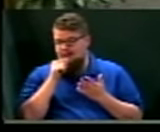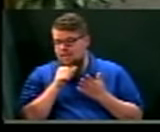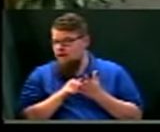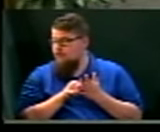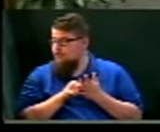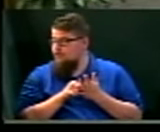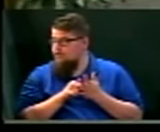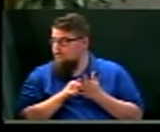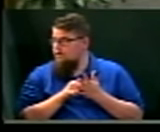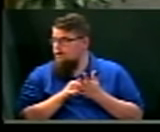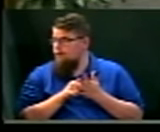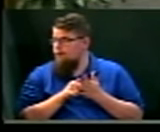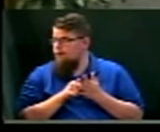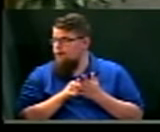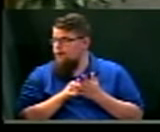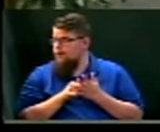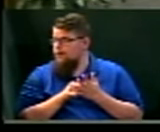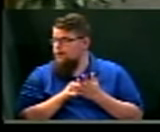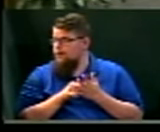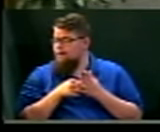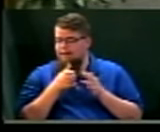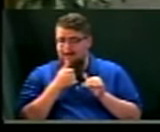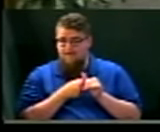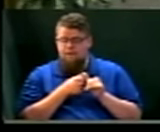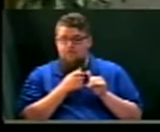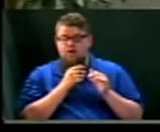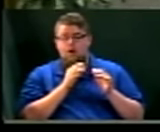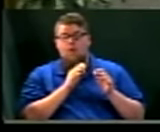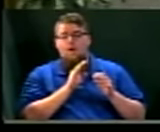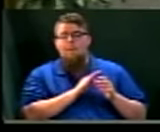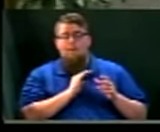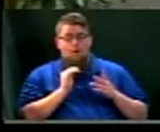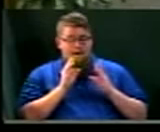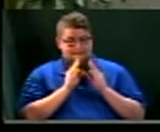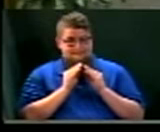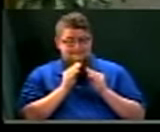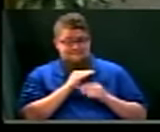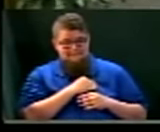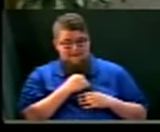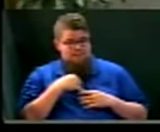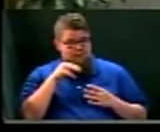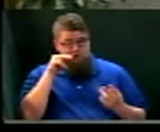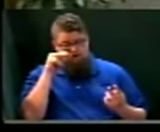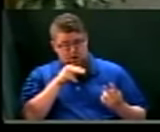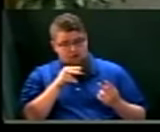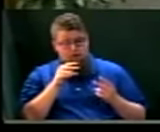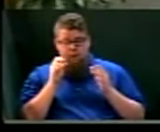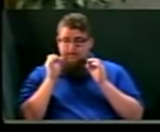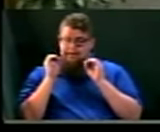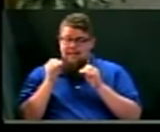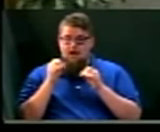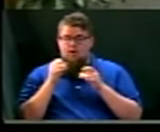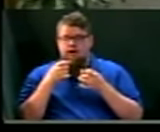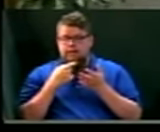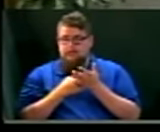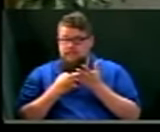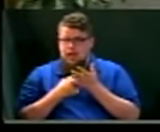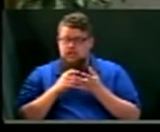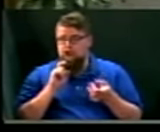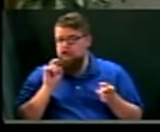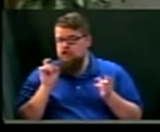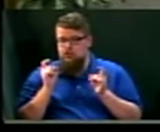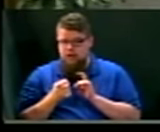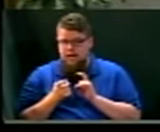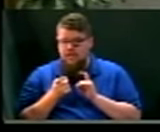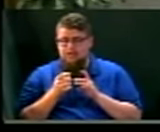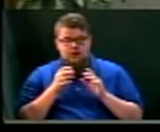and each board member saw that letter without discussion or change, and they